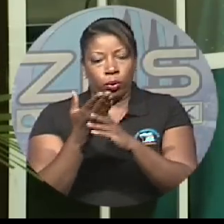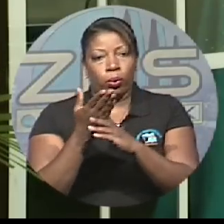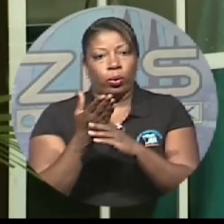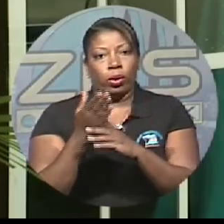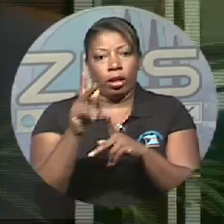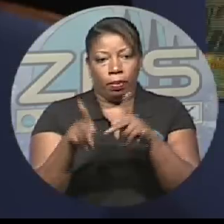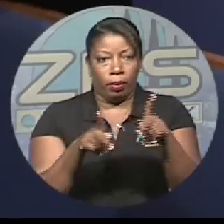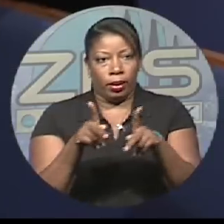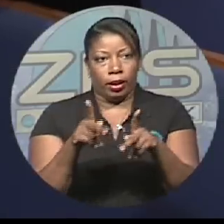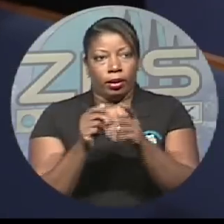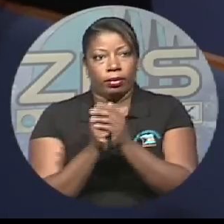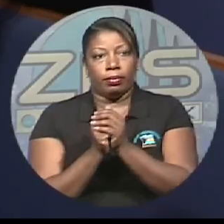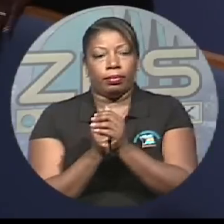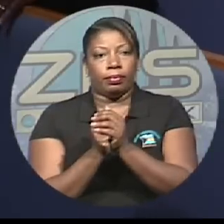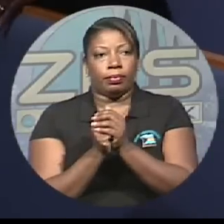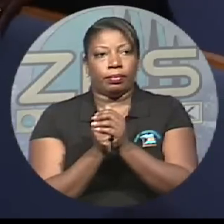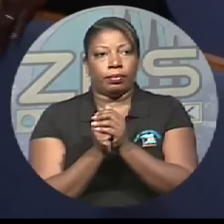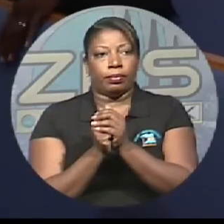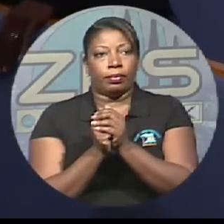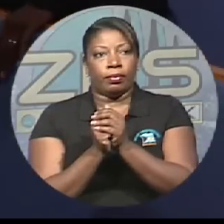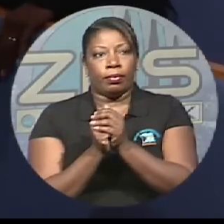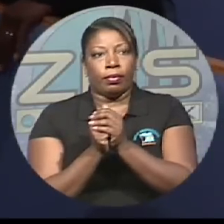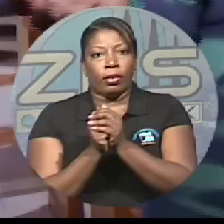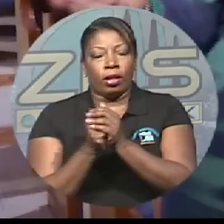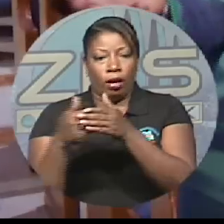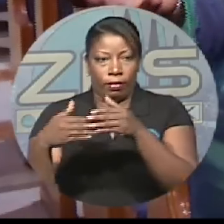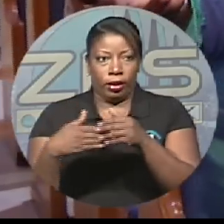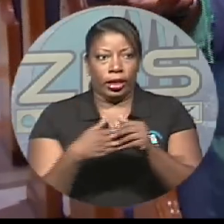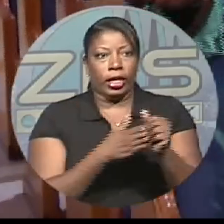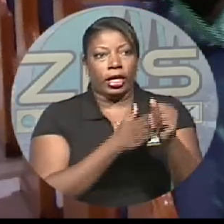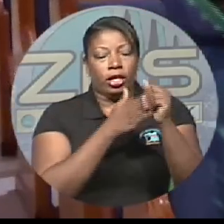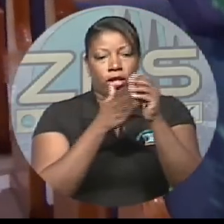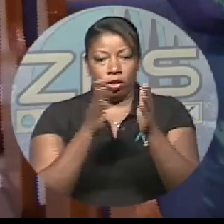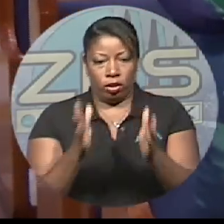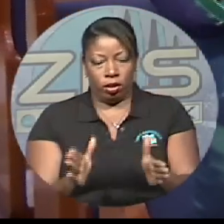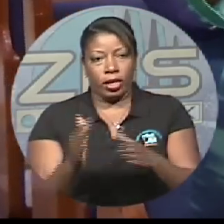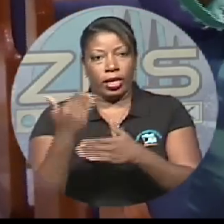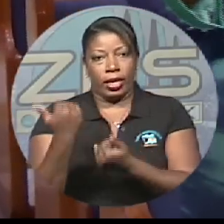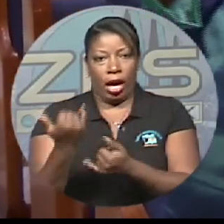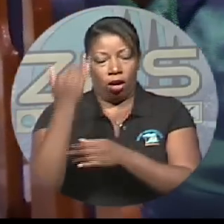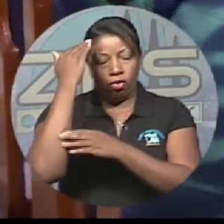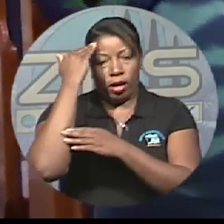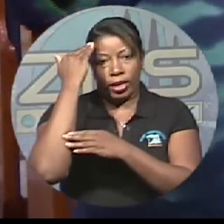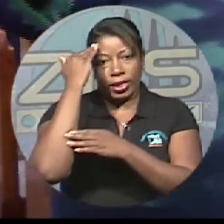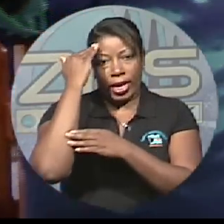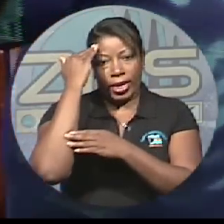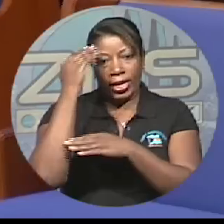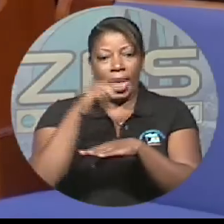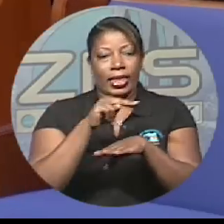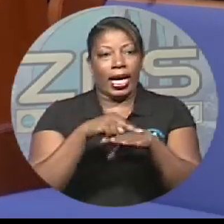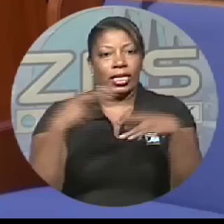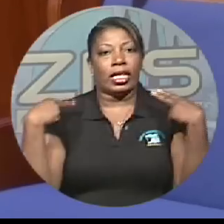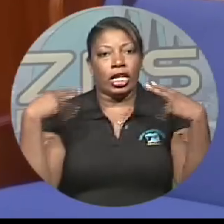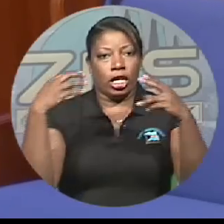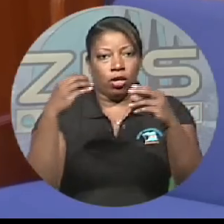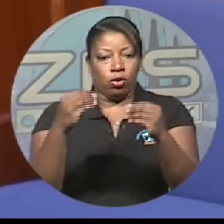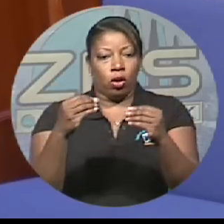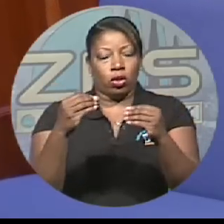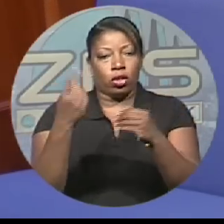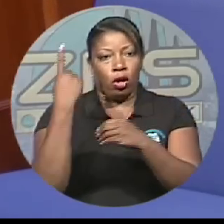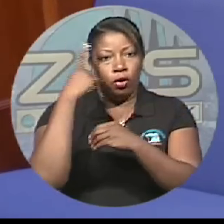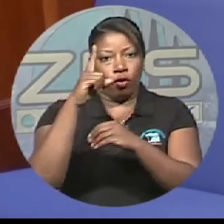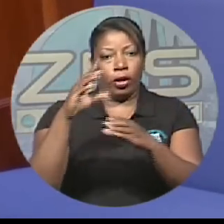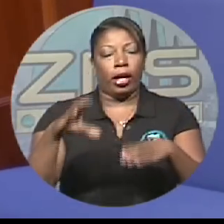public. Some outstanding community leaders are now being recognized as national heroes for their contribution to